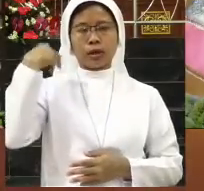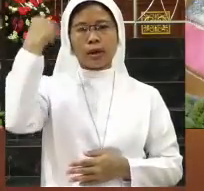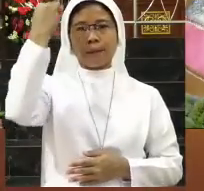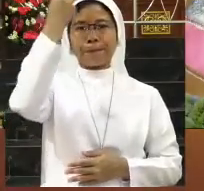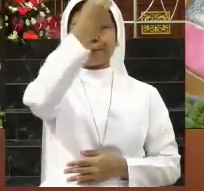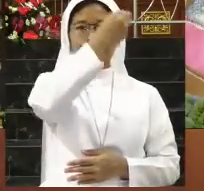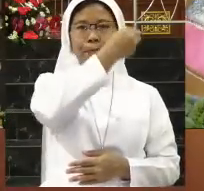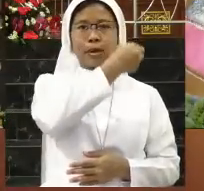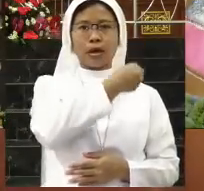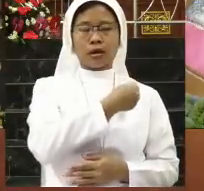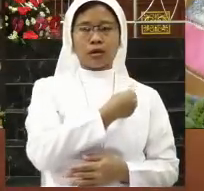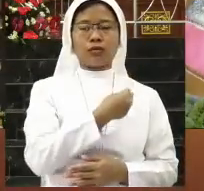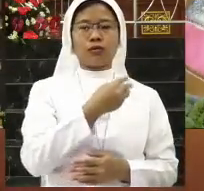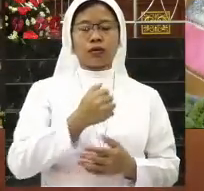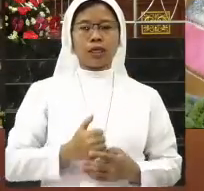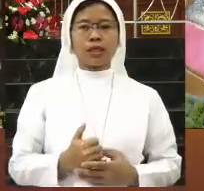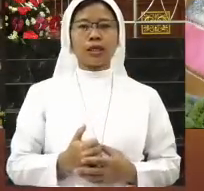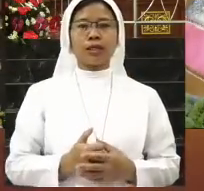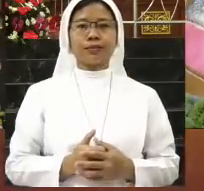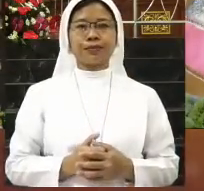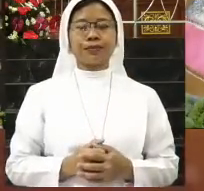Virgo Maria,